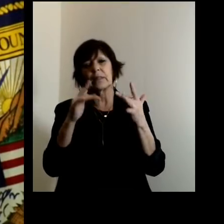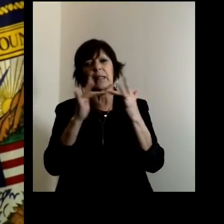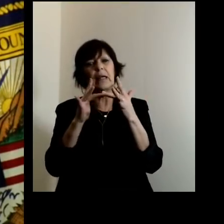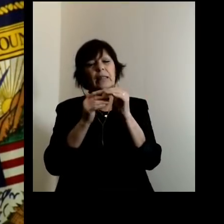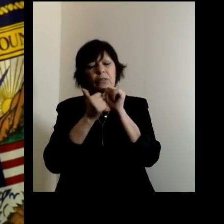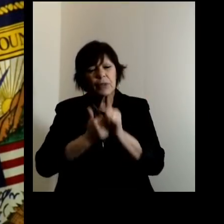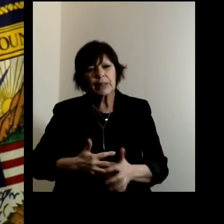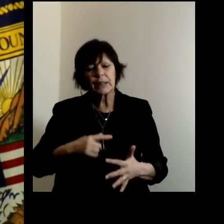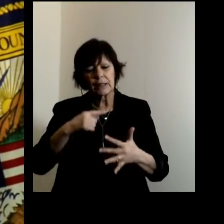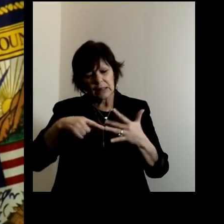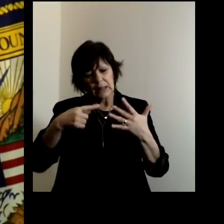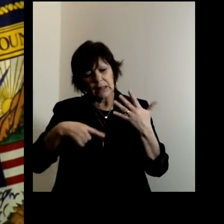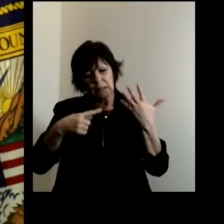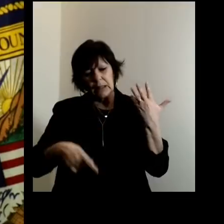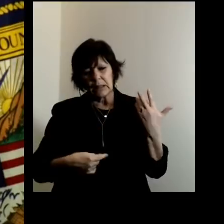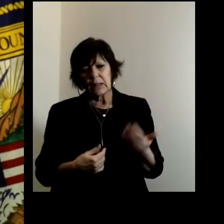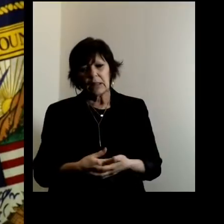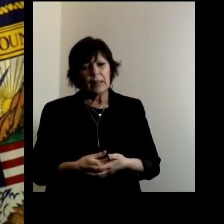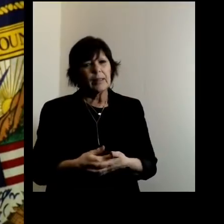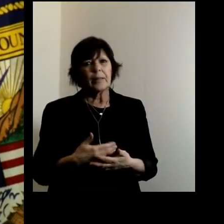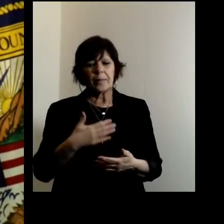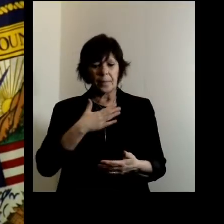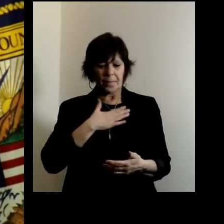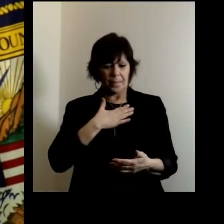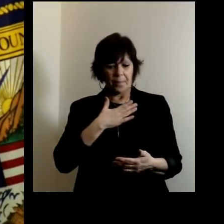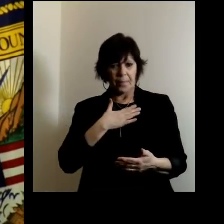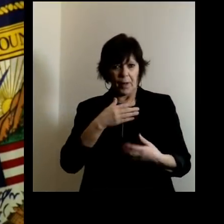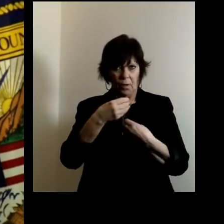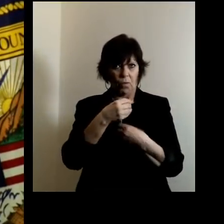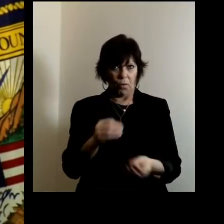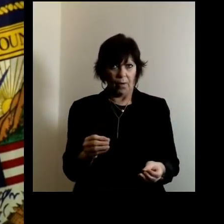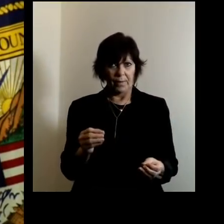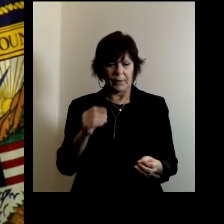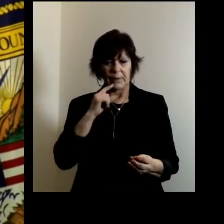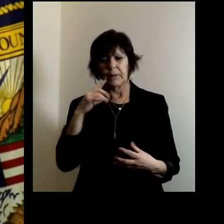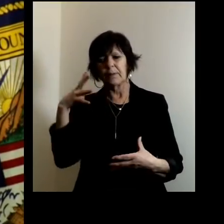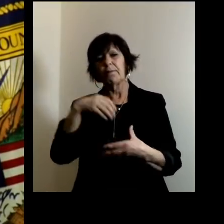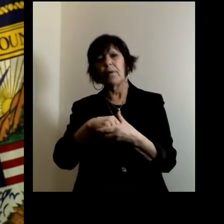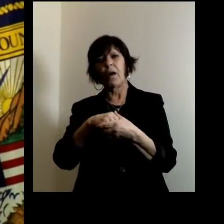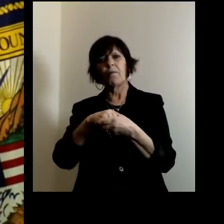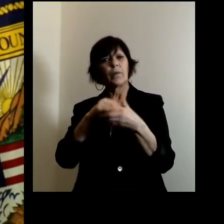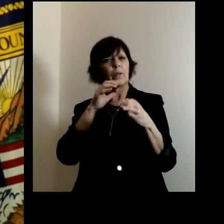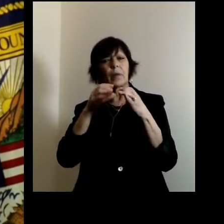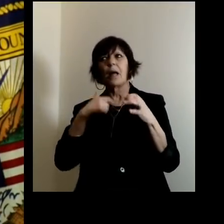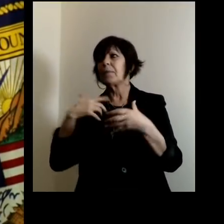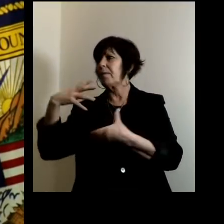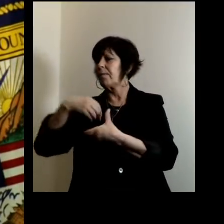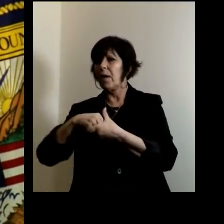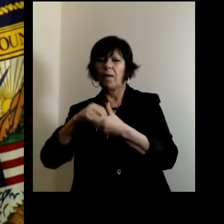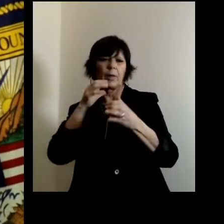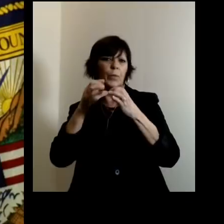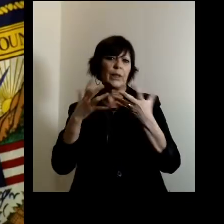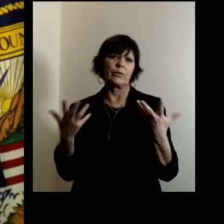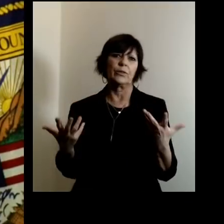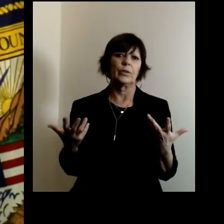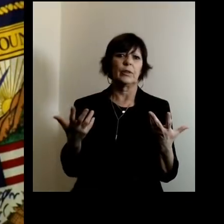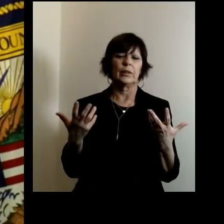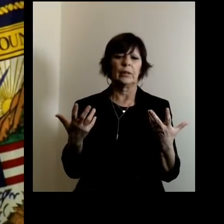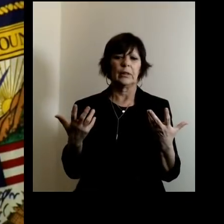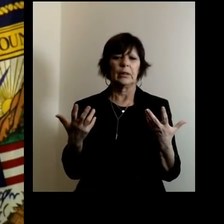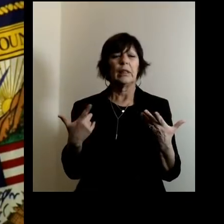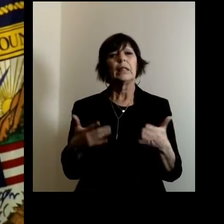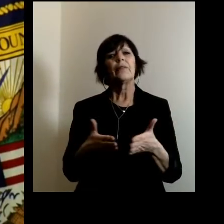and the like. My office has been involved in communications. I've been involved in communications. I think